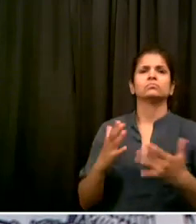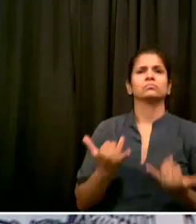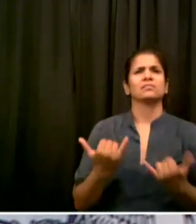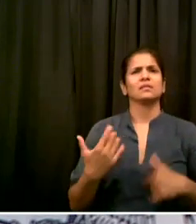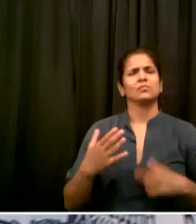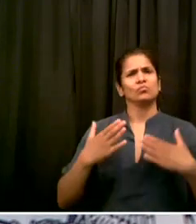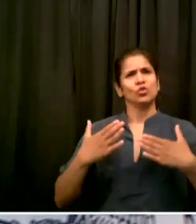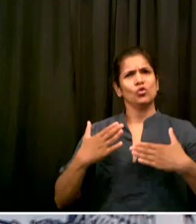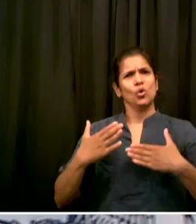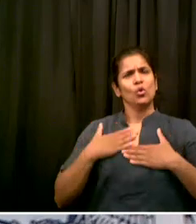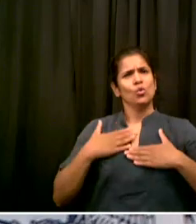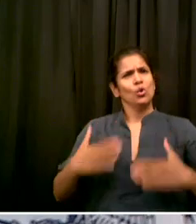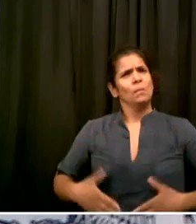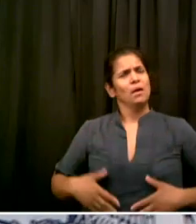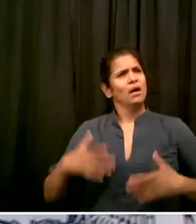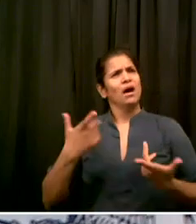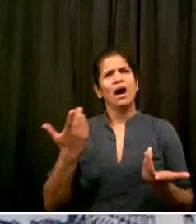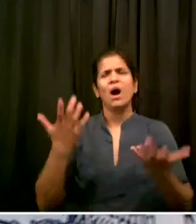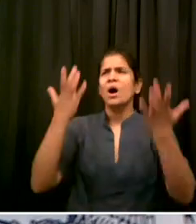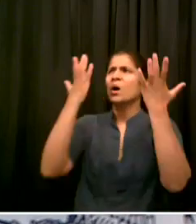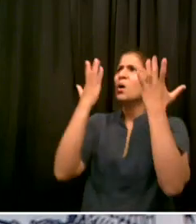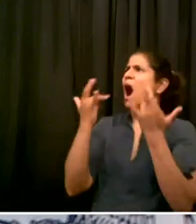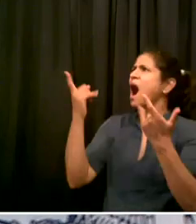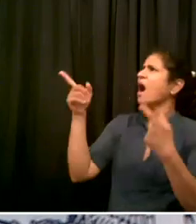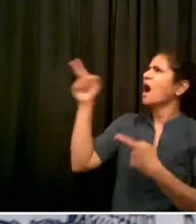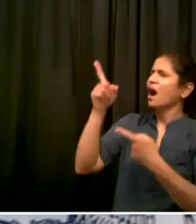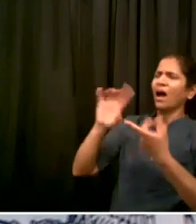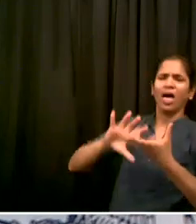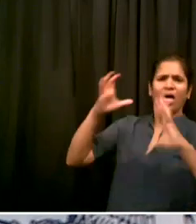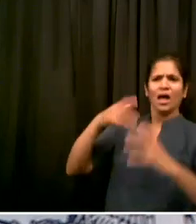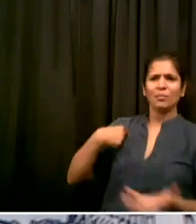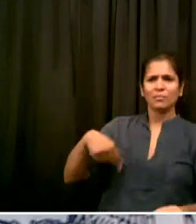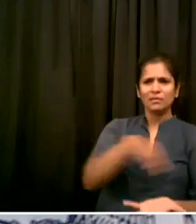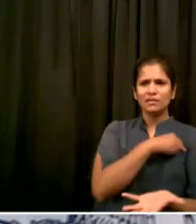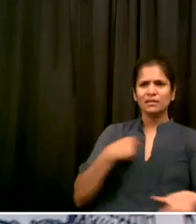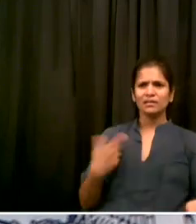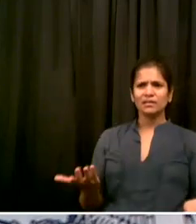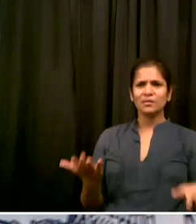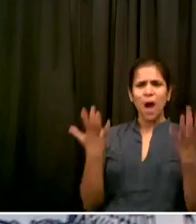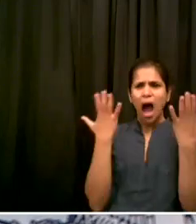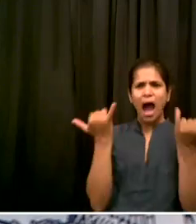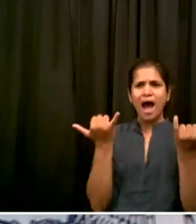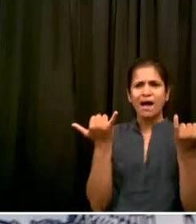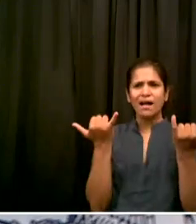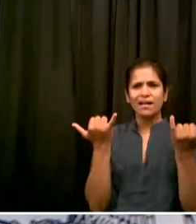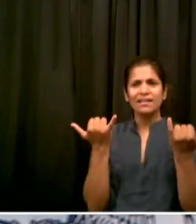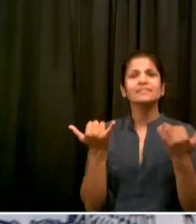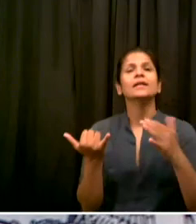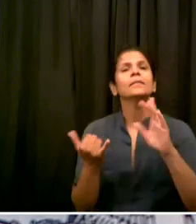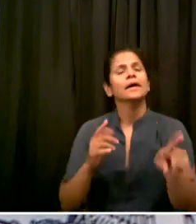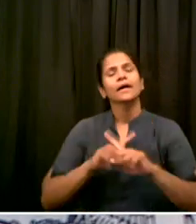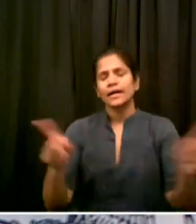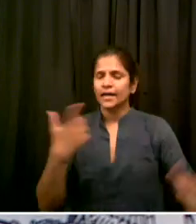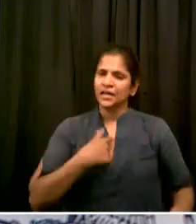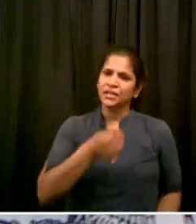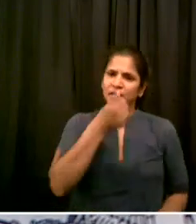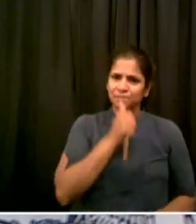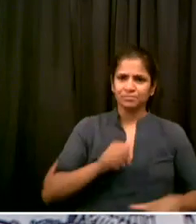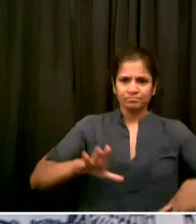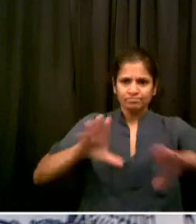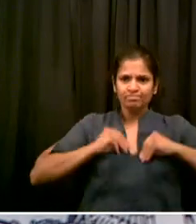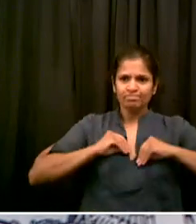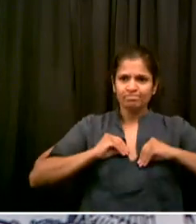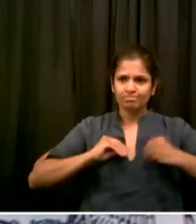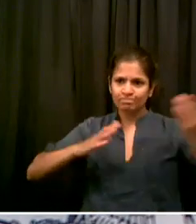move forward. And I have to tell you, in the worst moments, Rich, were not when sort of all the crises